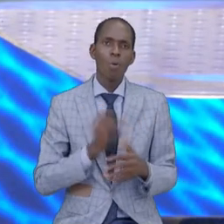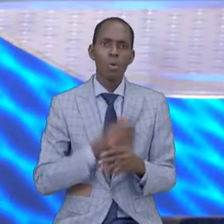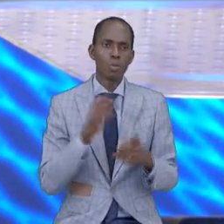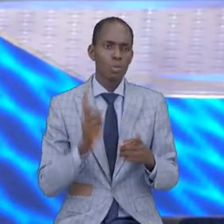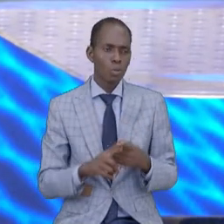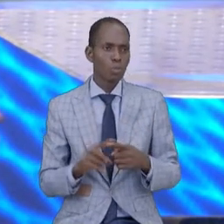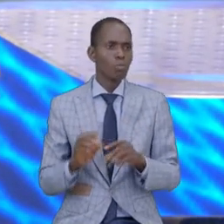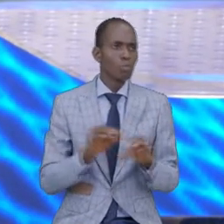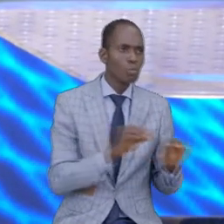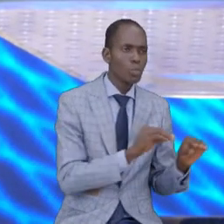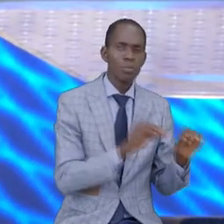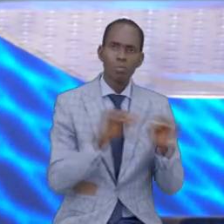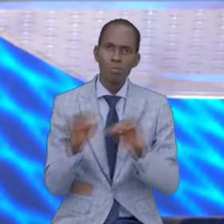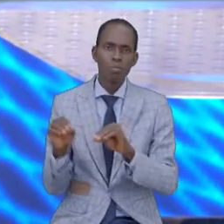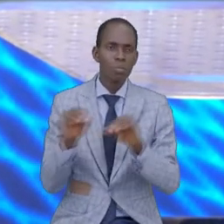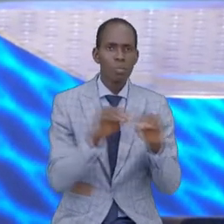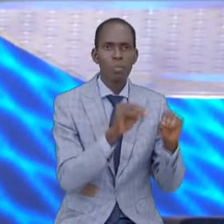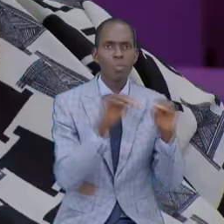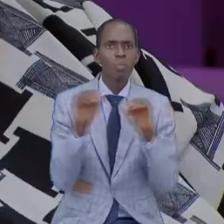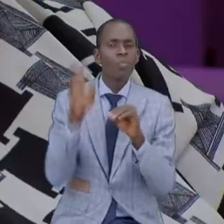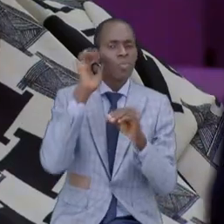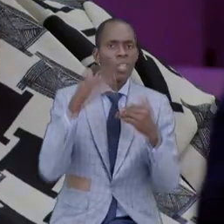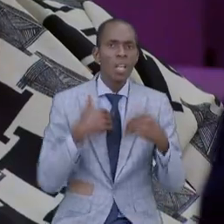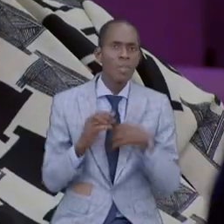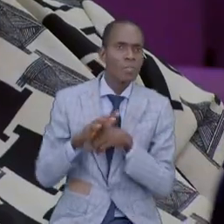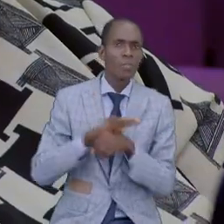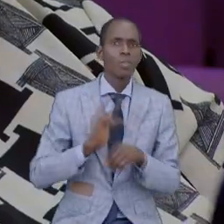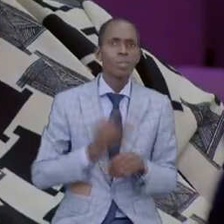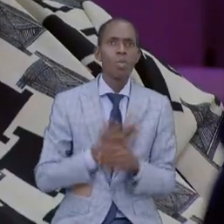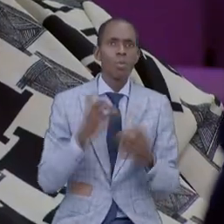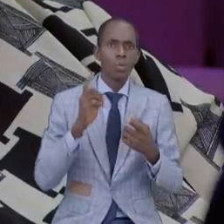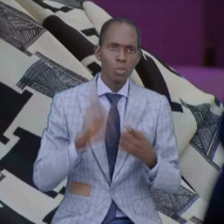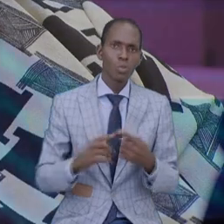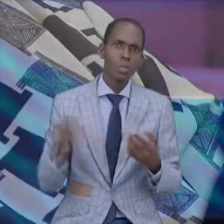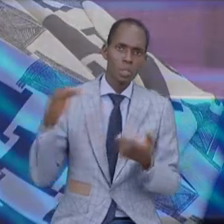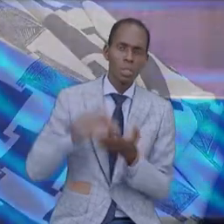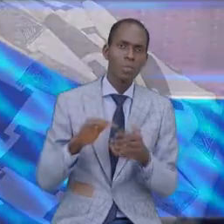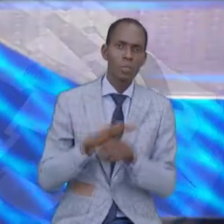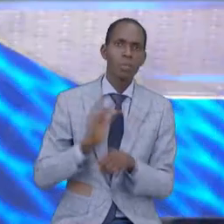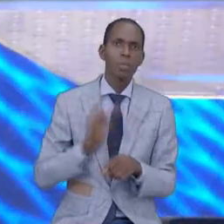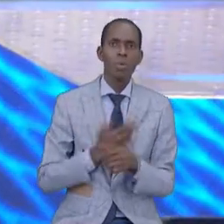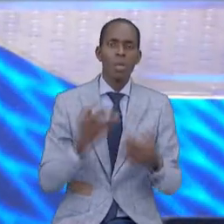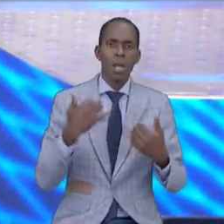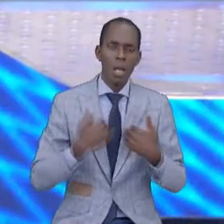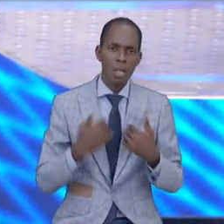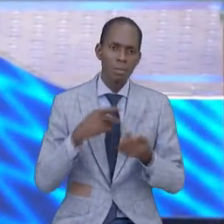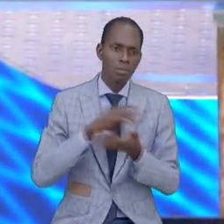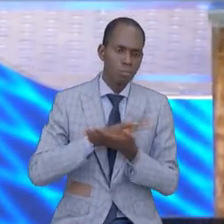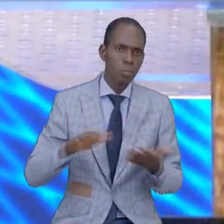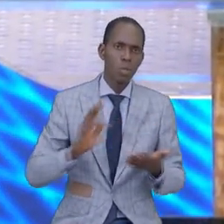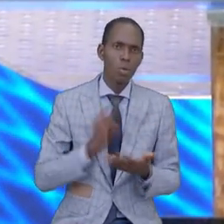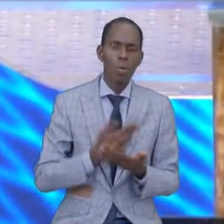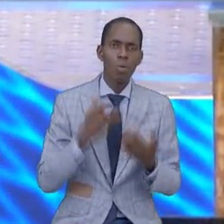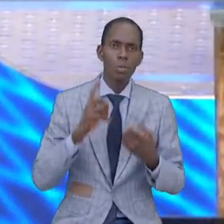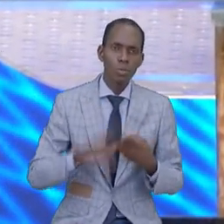come back and come back. He has filled us. He wants to refill us. He has formed us. He wants to